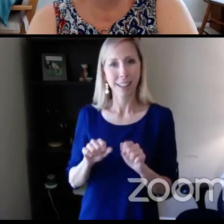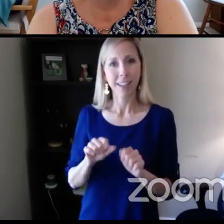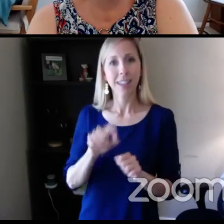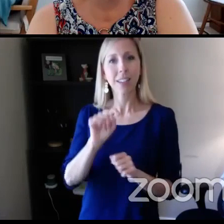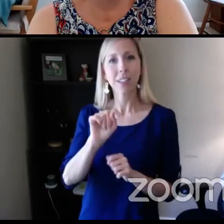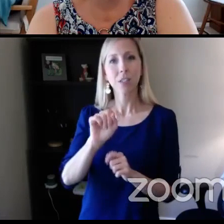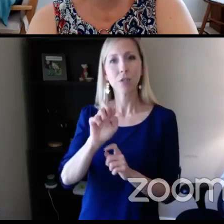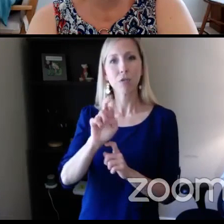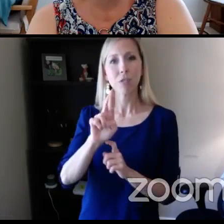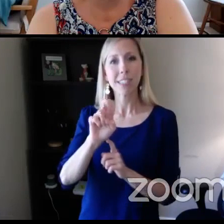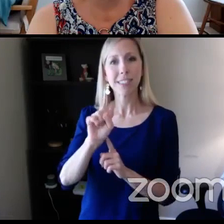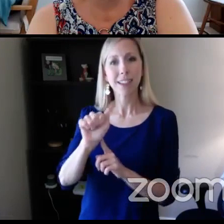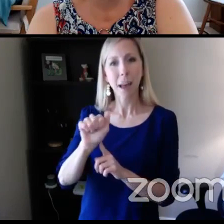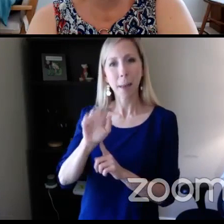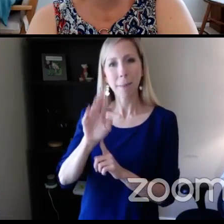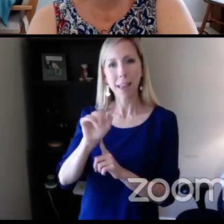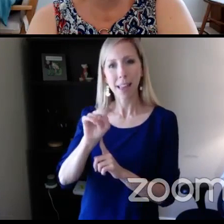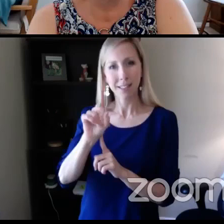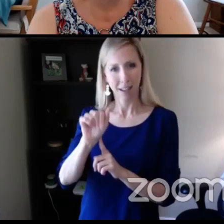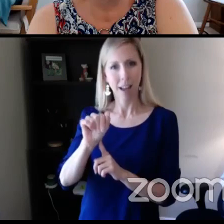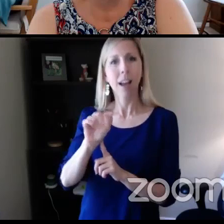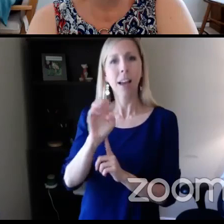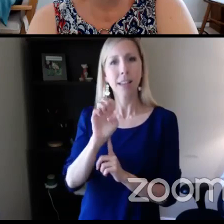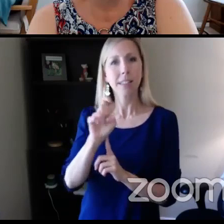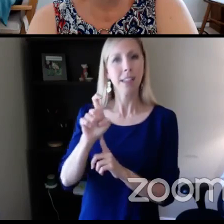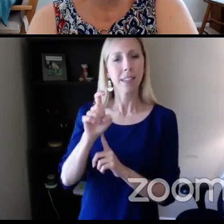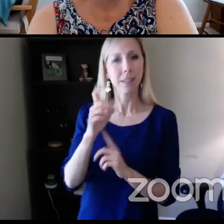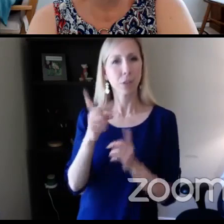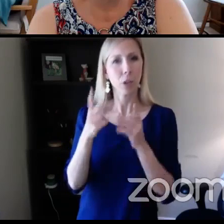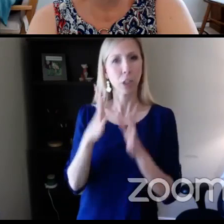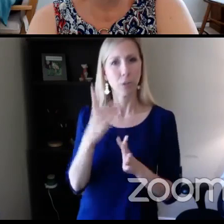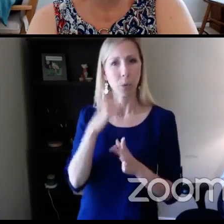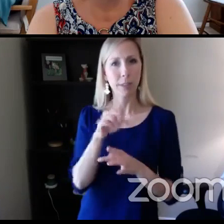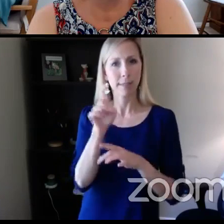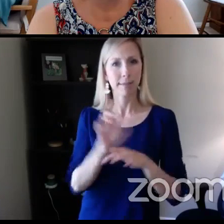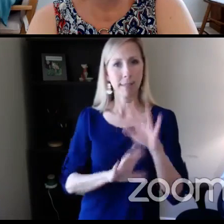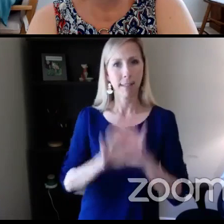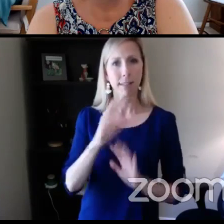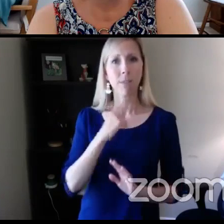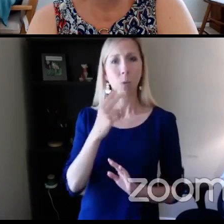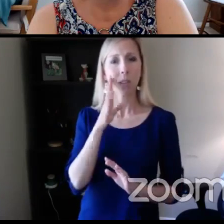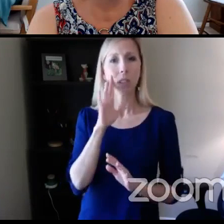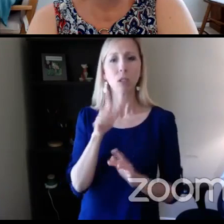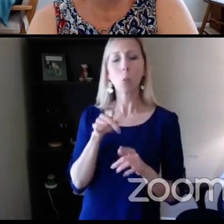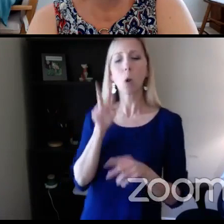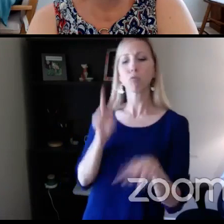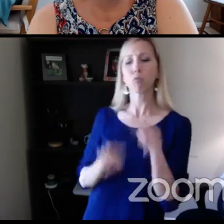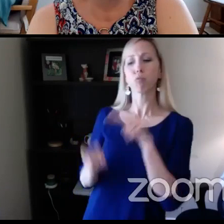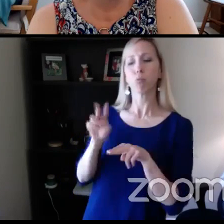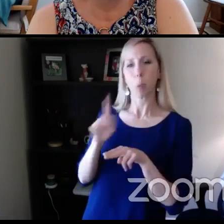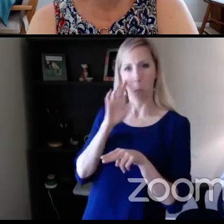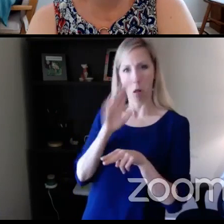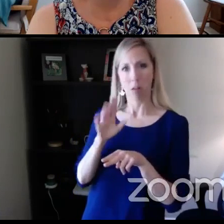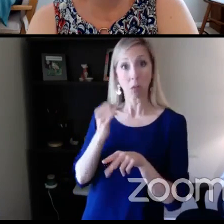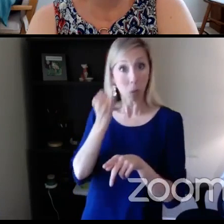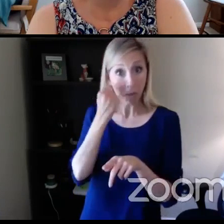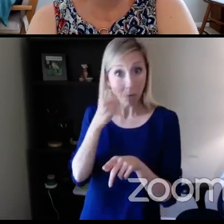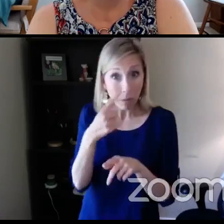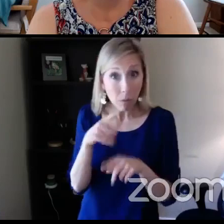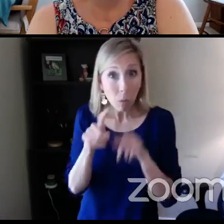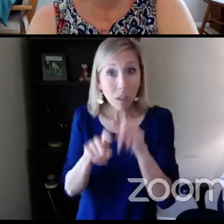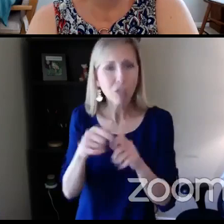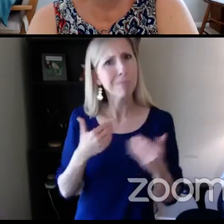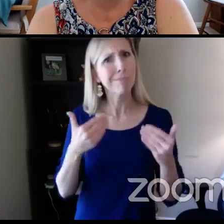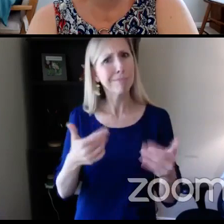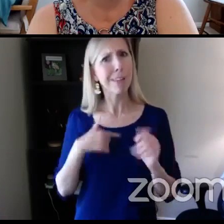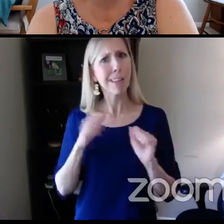director, monitoring that, and she will let us know if there are questions that come through. So feel free to ask anything of Dr. Anderson and Ms.